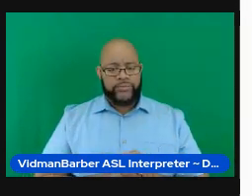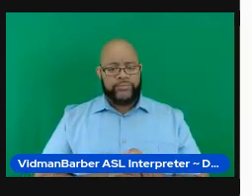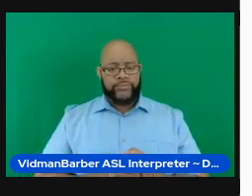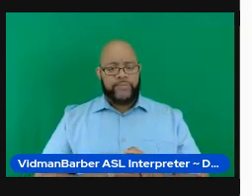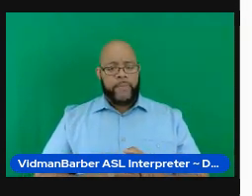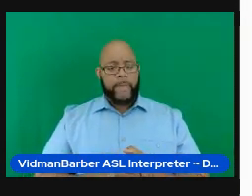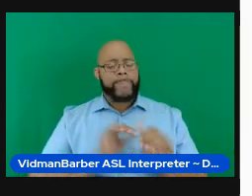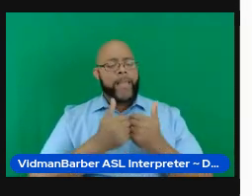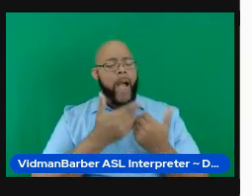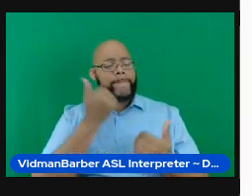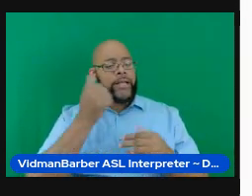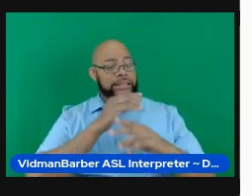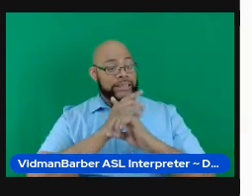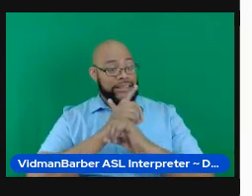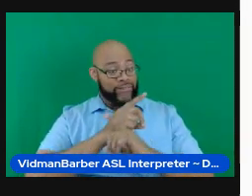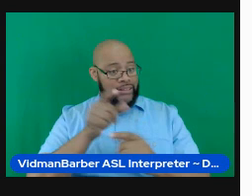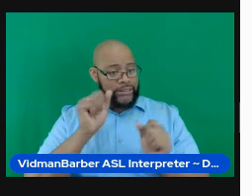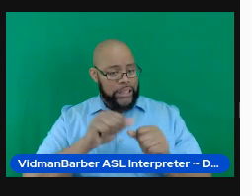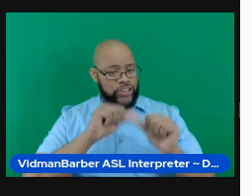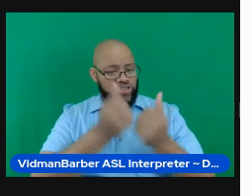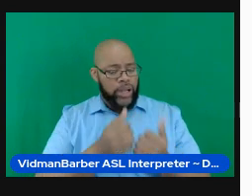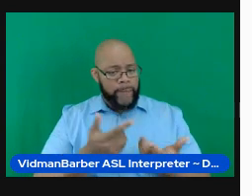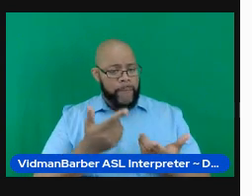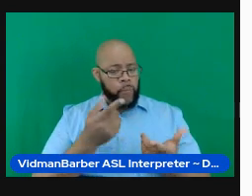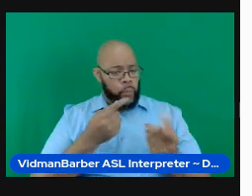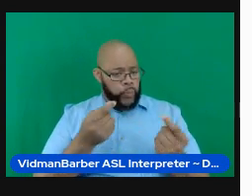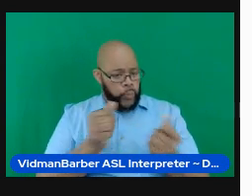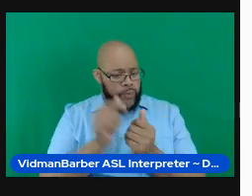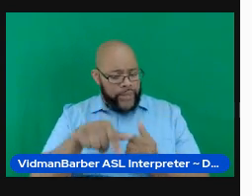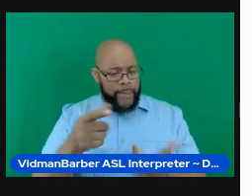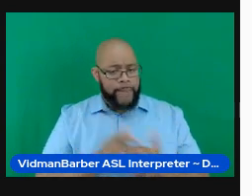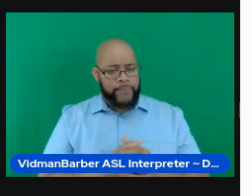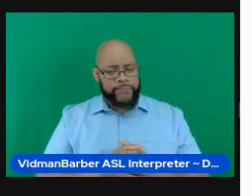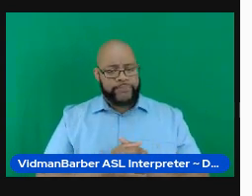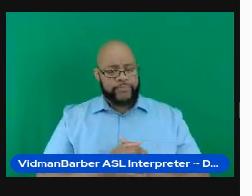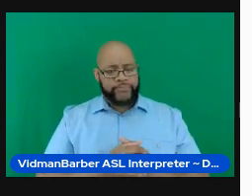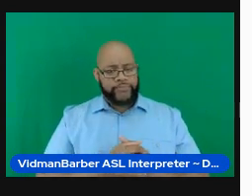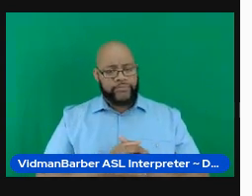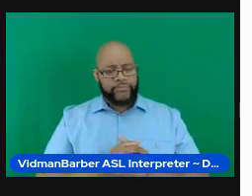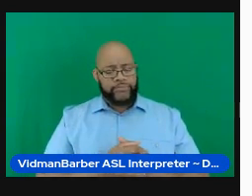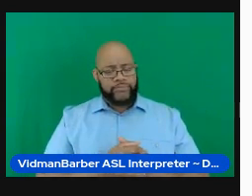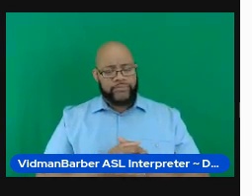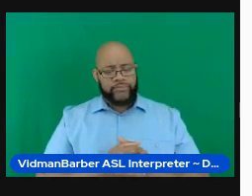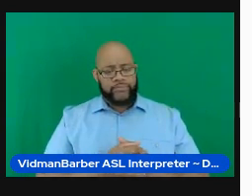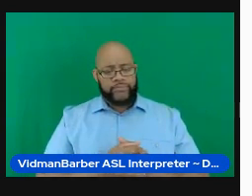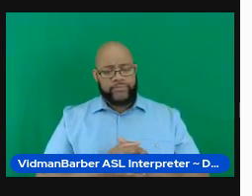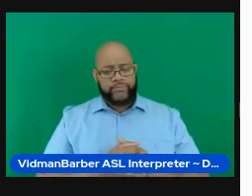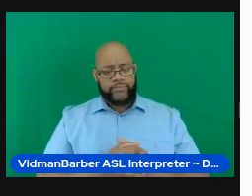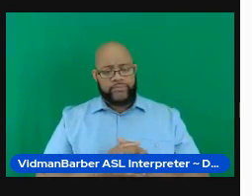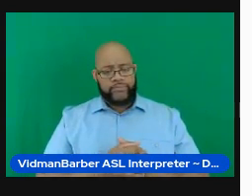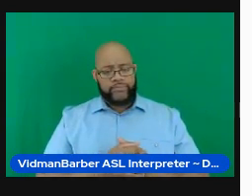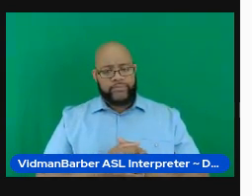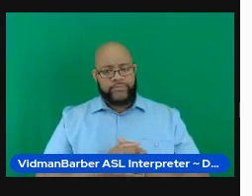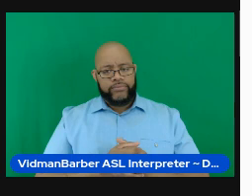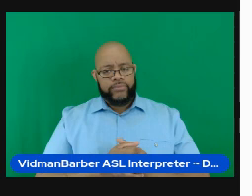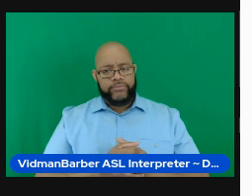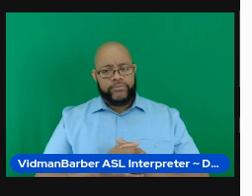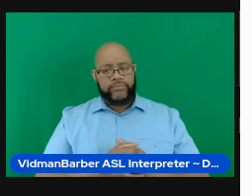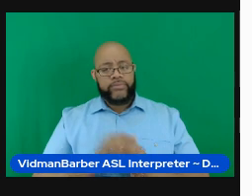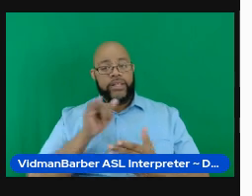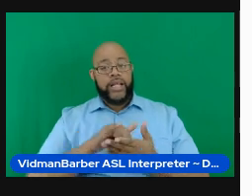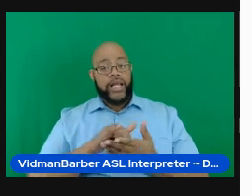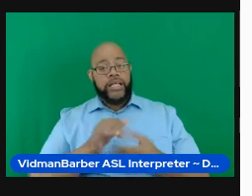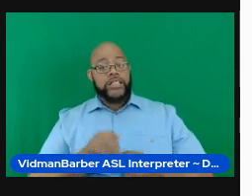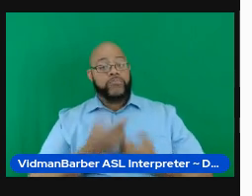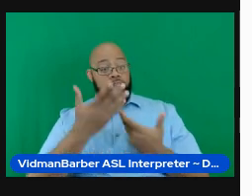how beta defenses may shape endocrine and immune response to stress conditions in vertebrates. Does beta defensin